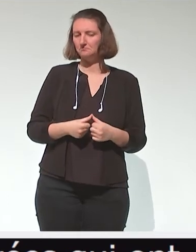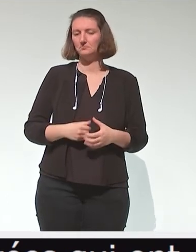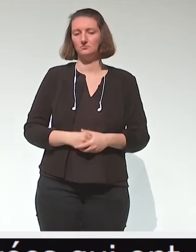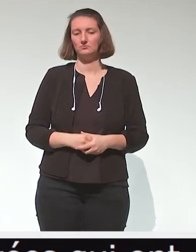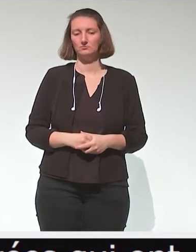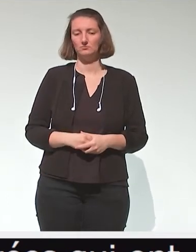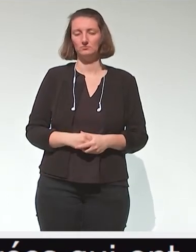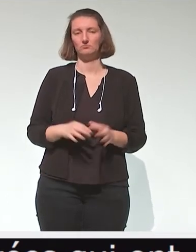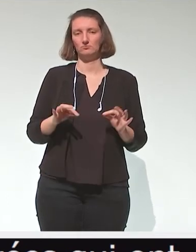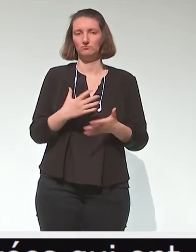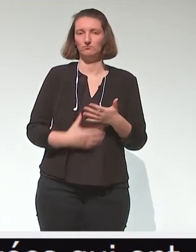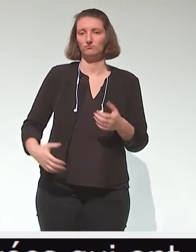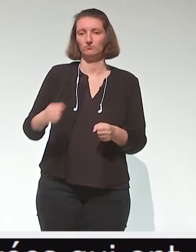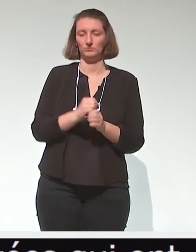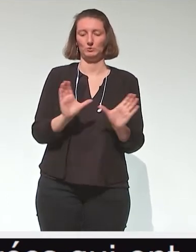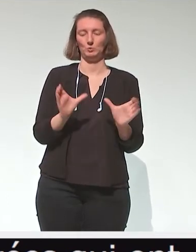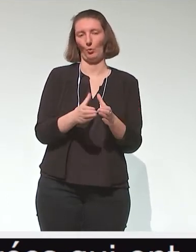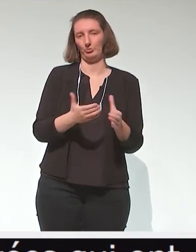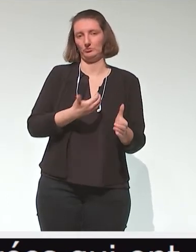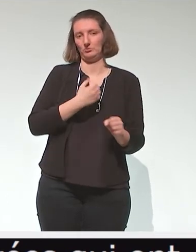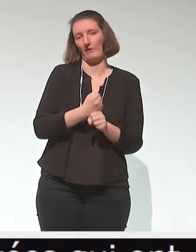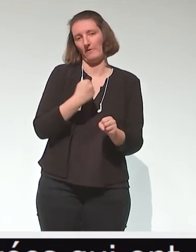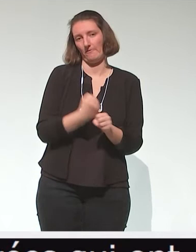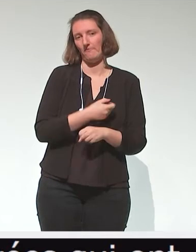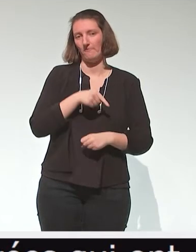More recently, we